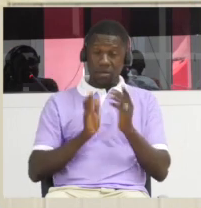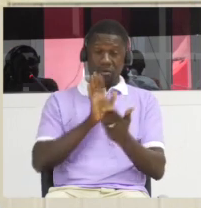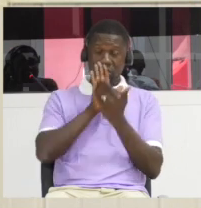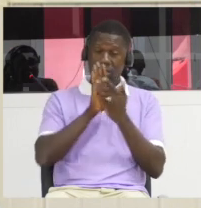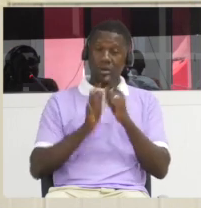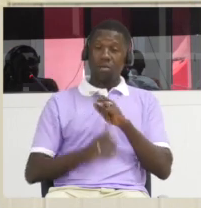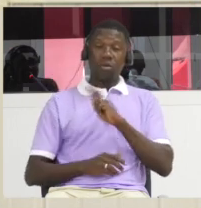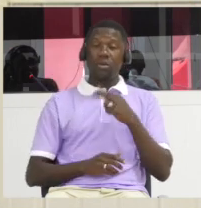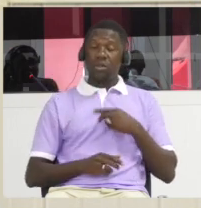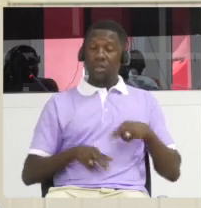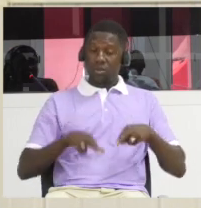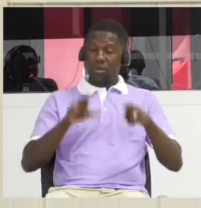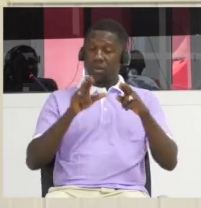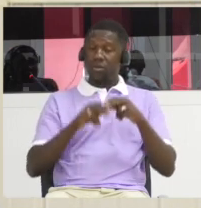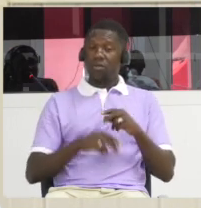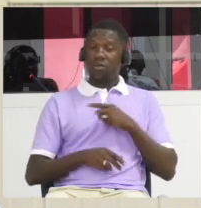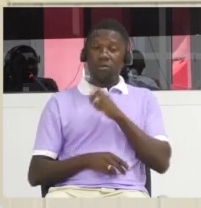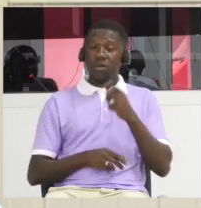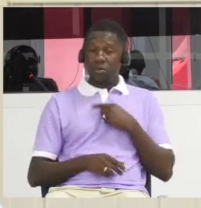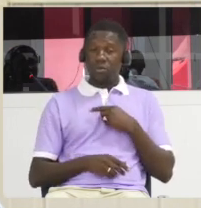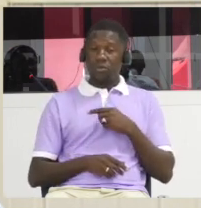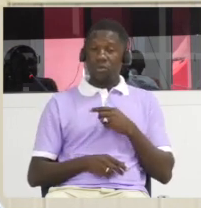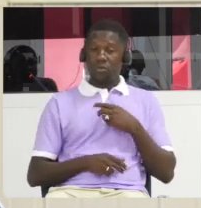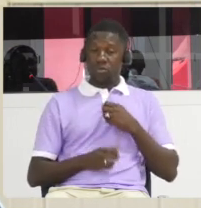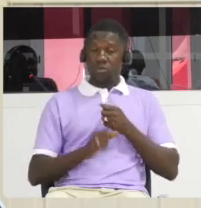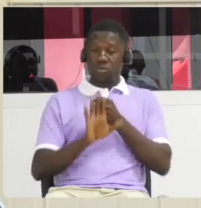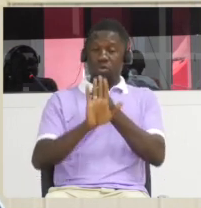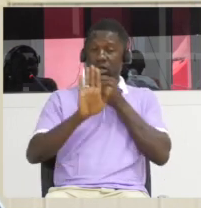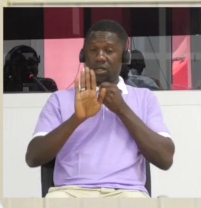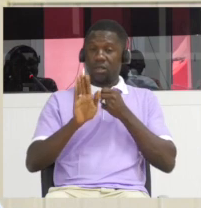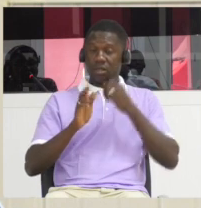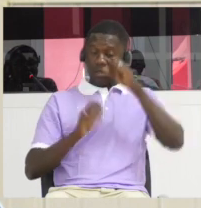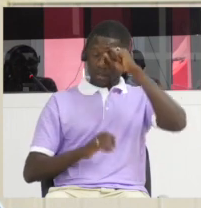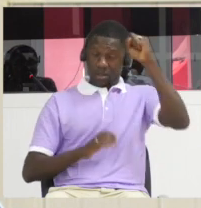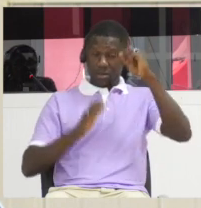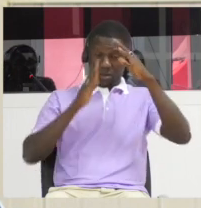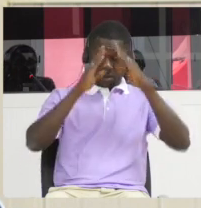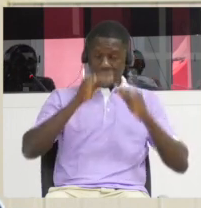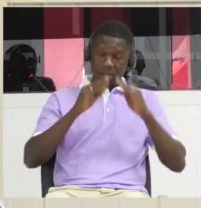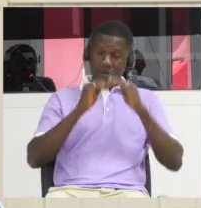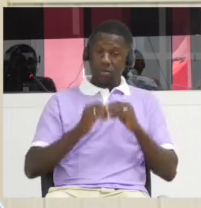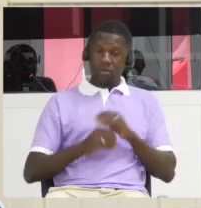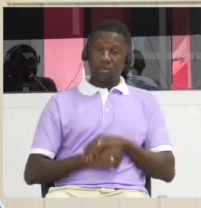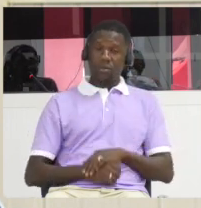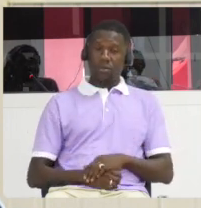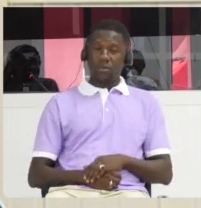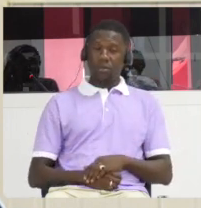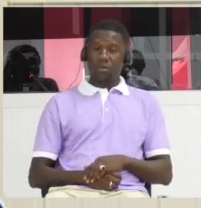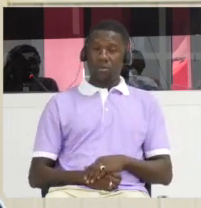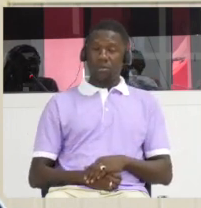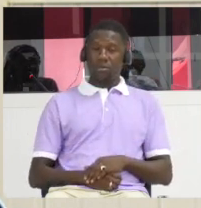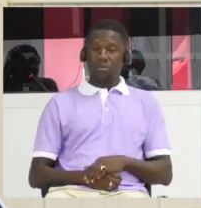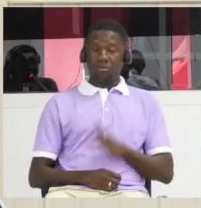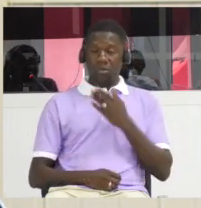to deploy and, you know, guard the State House, you know, would have sent a message